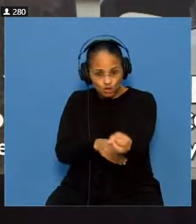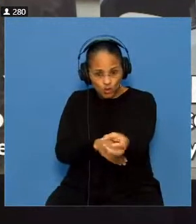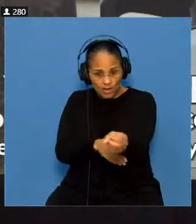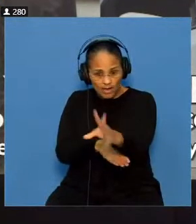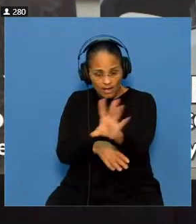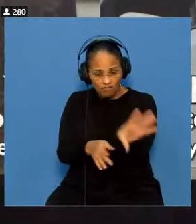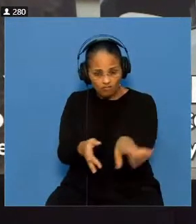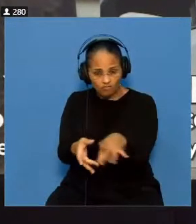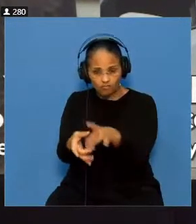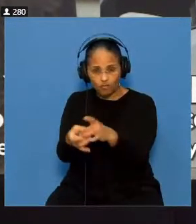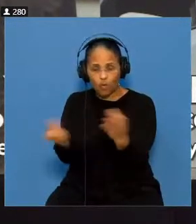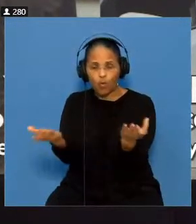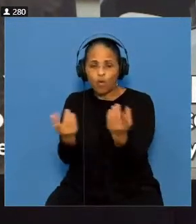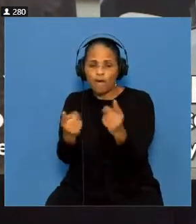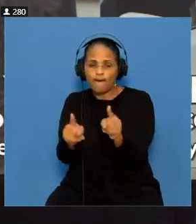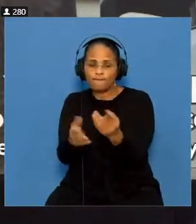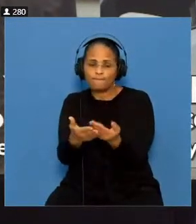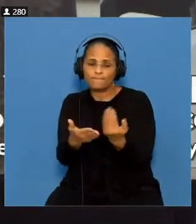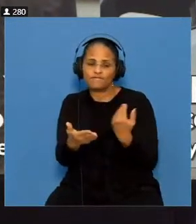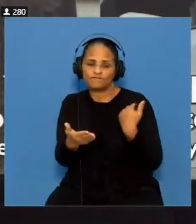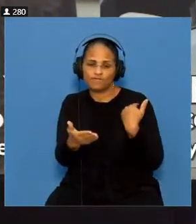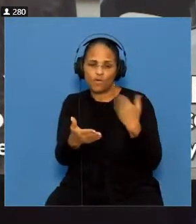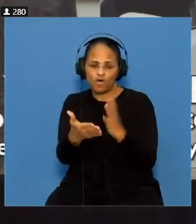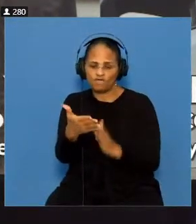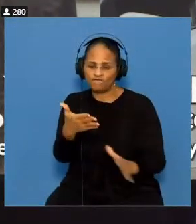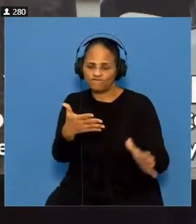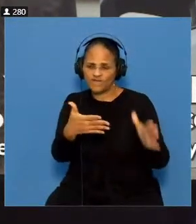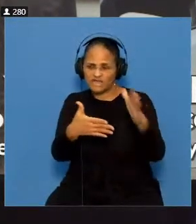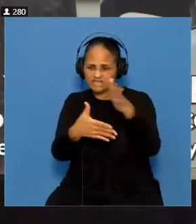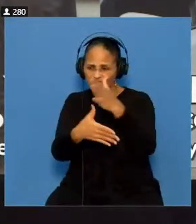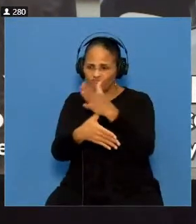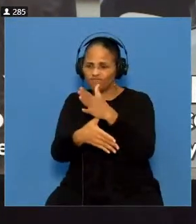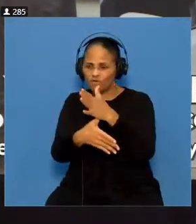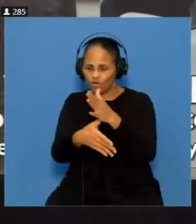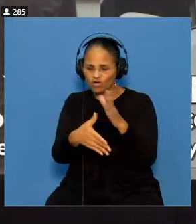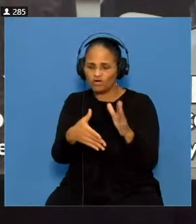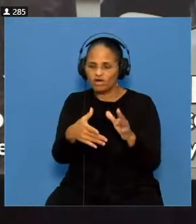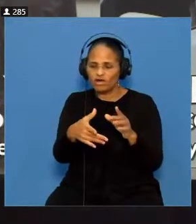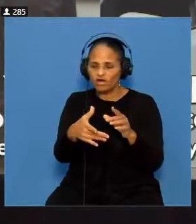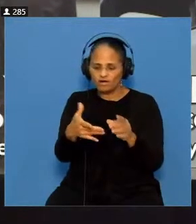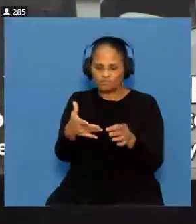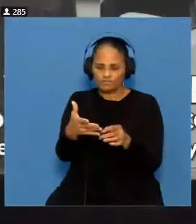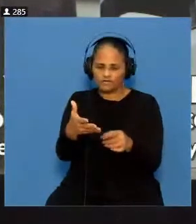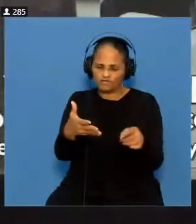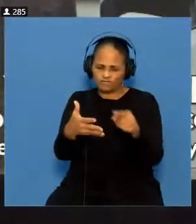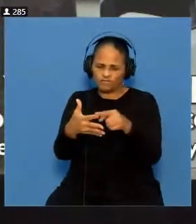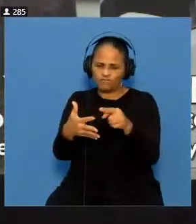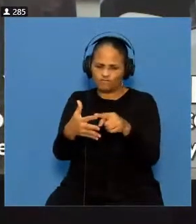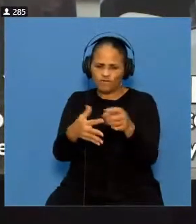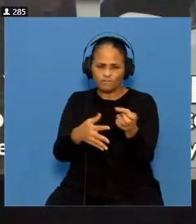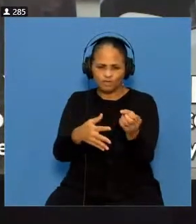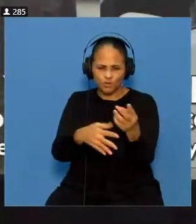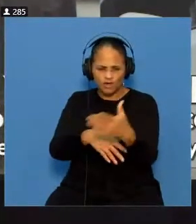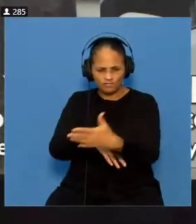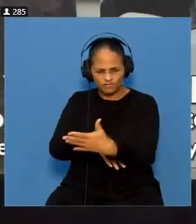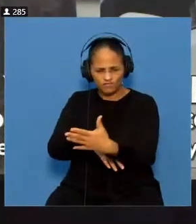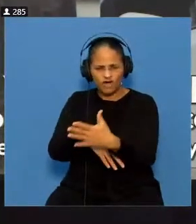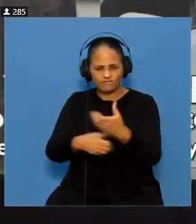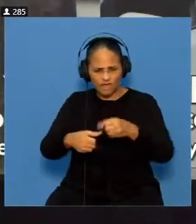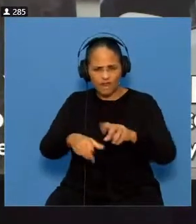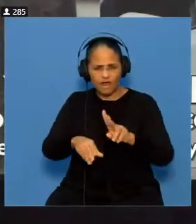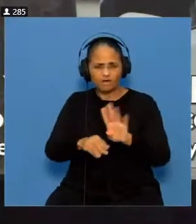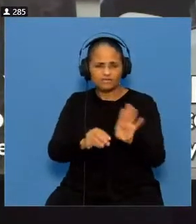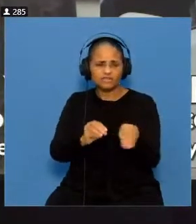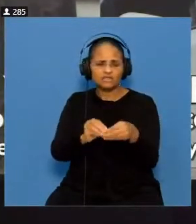place during phase 4 when the curfew was from 12 to 5. And so this allows an additional hour of